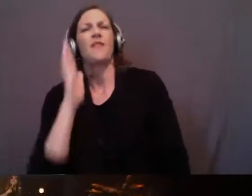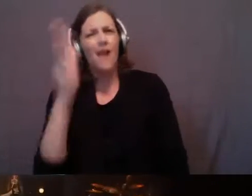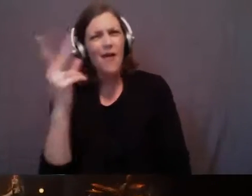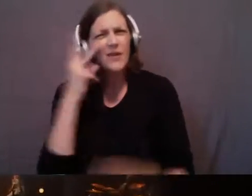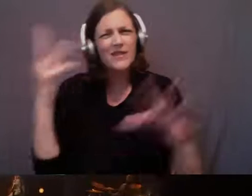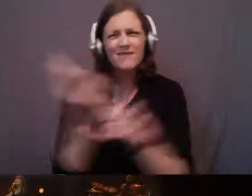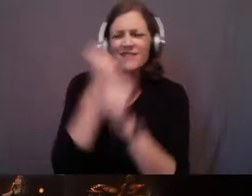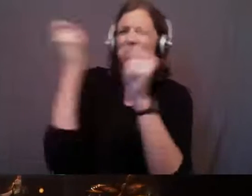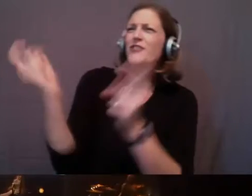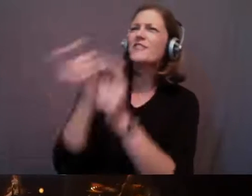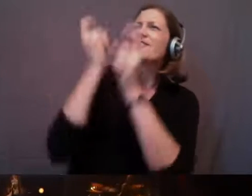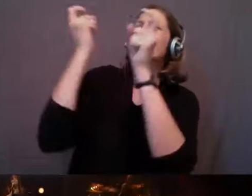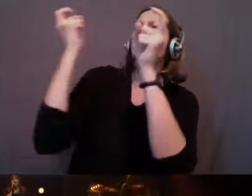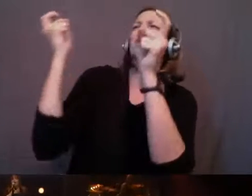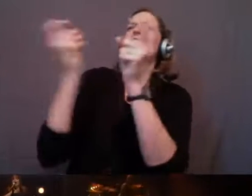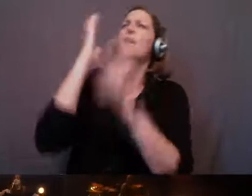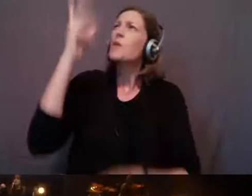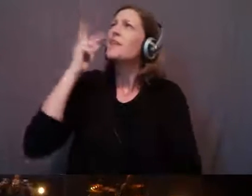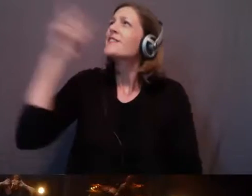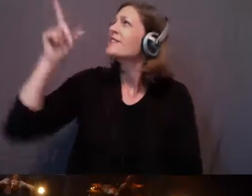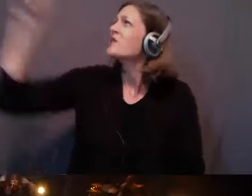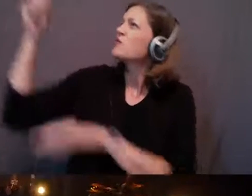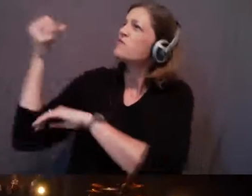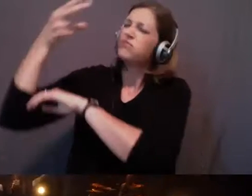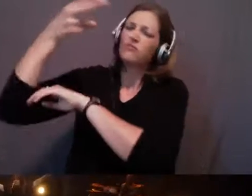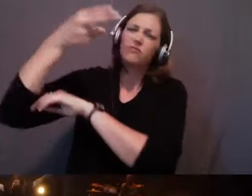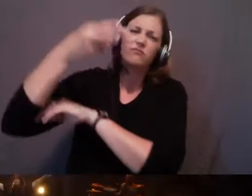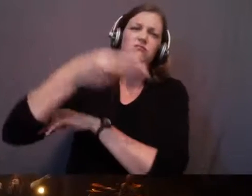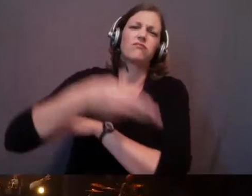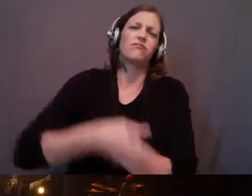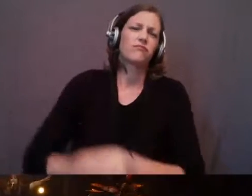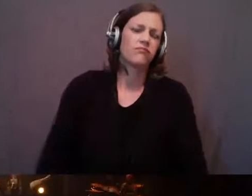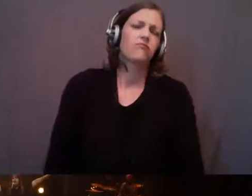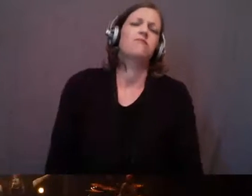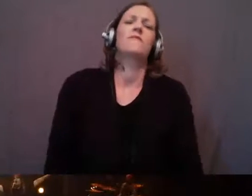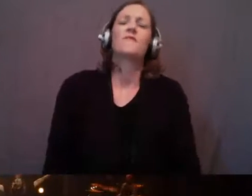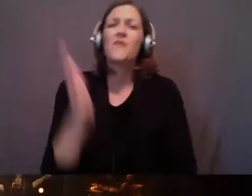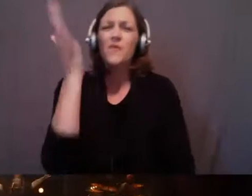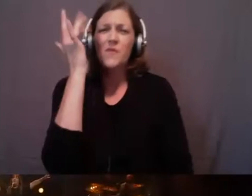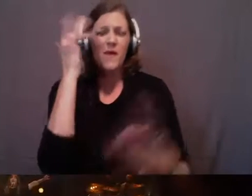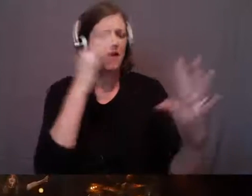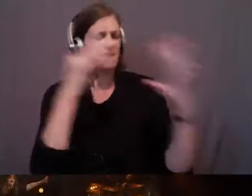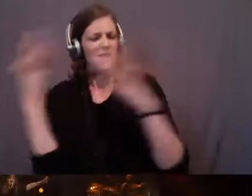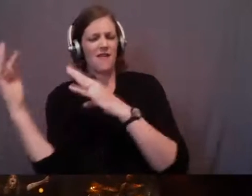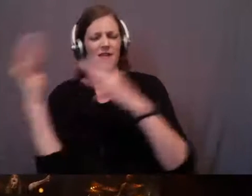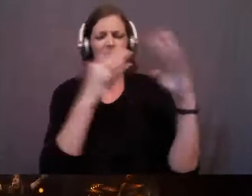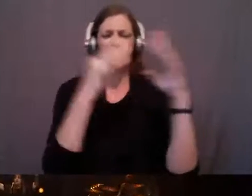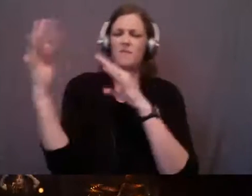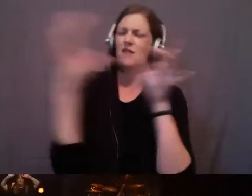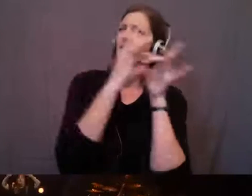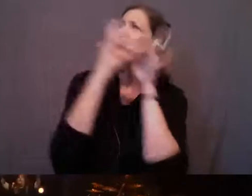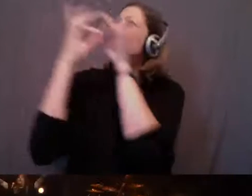see a victory, yeah. I'm gonna see a victory. For the